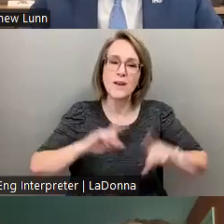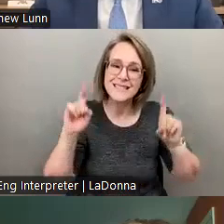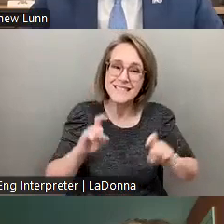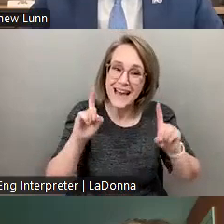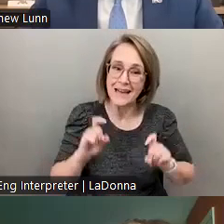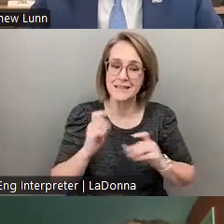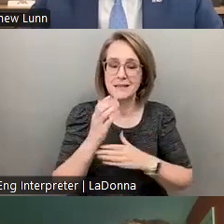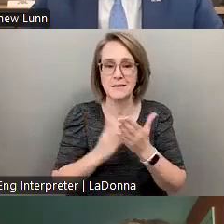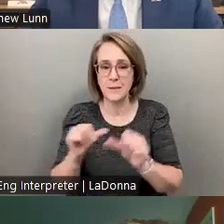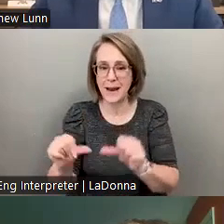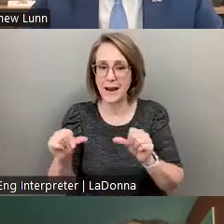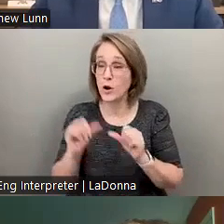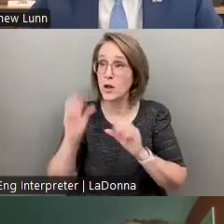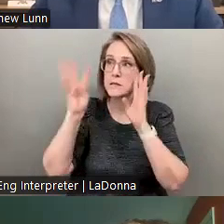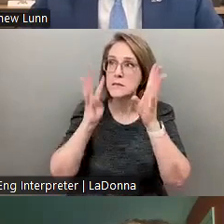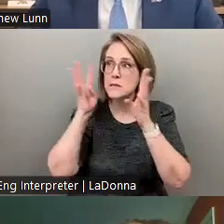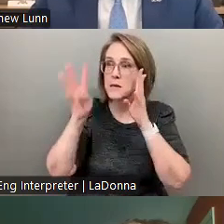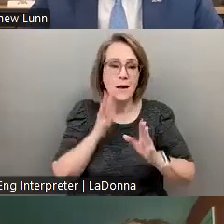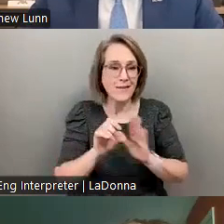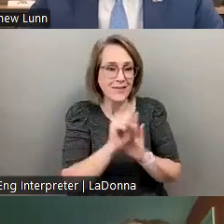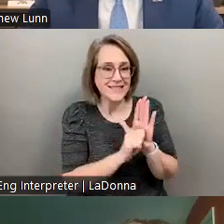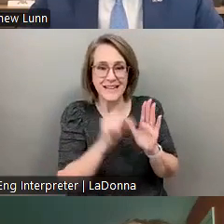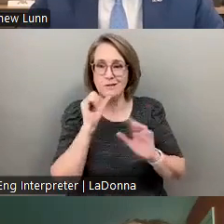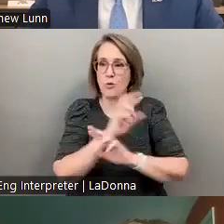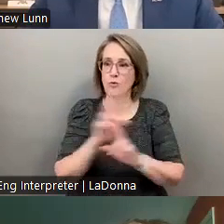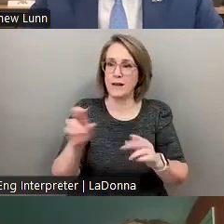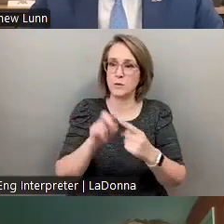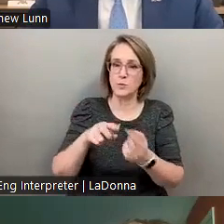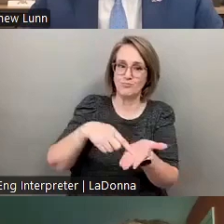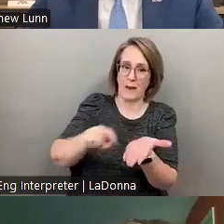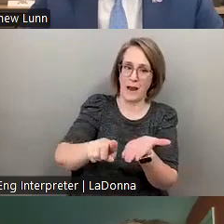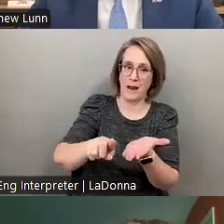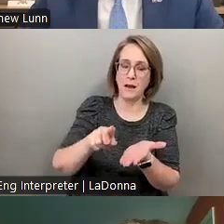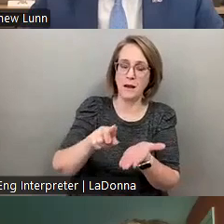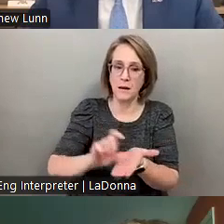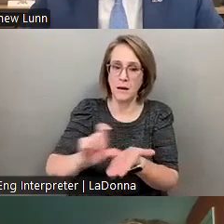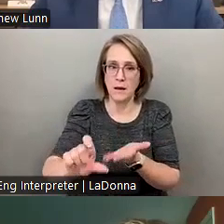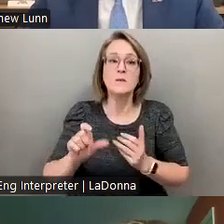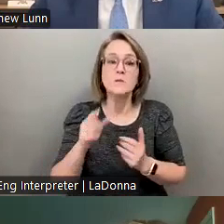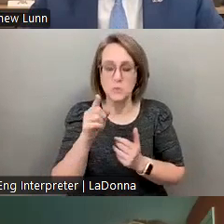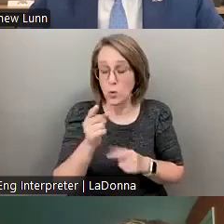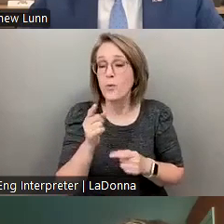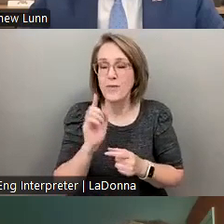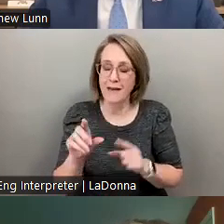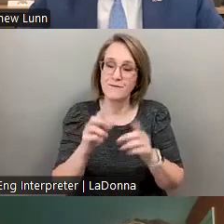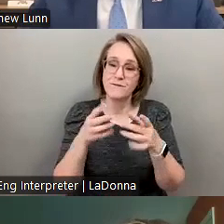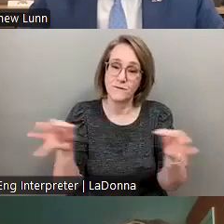state legislature isn't ready to fund, or that there isn't consensus around. So there is a lot of proof of concept